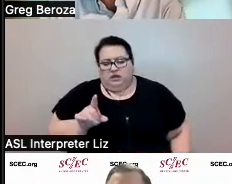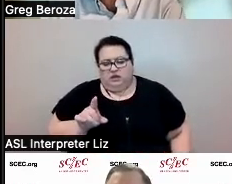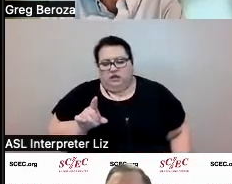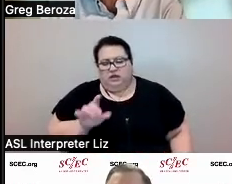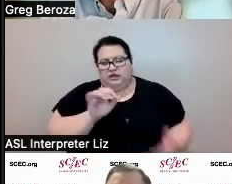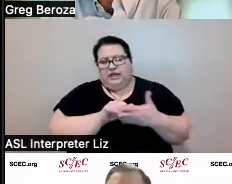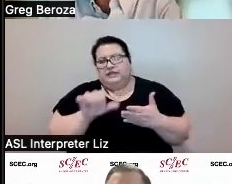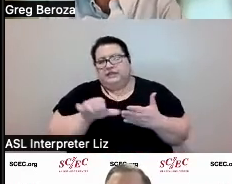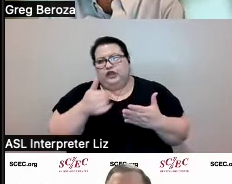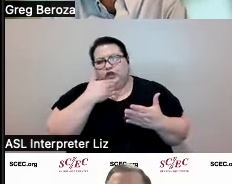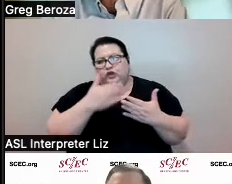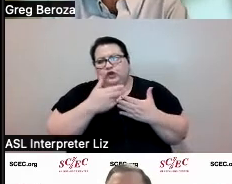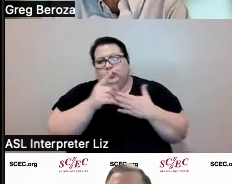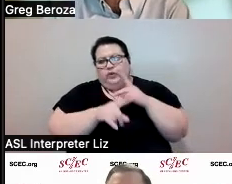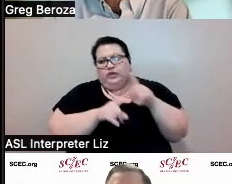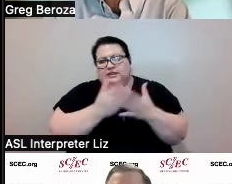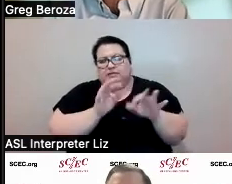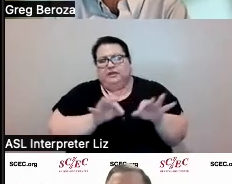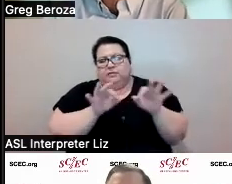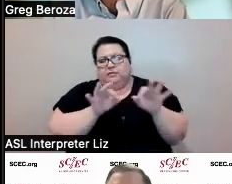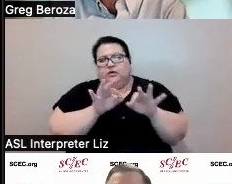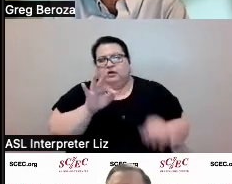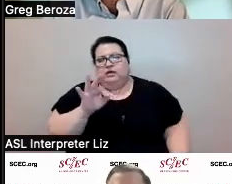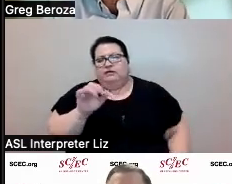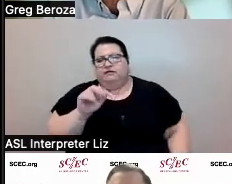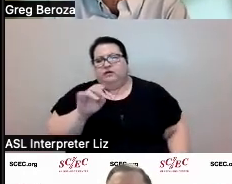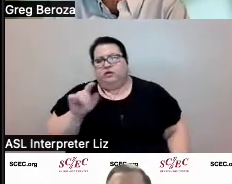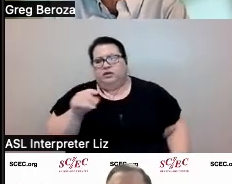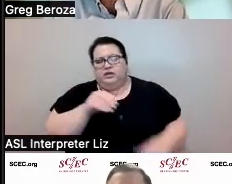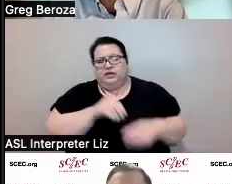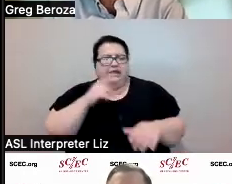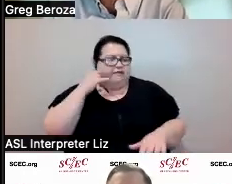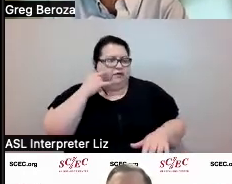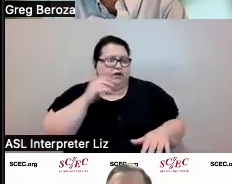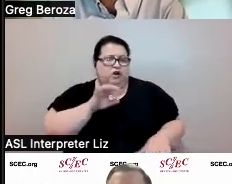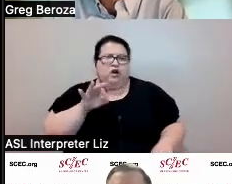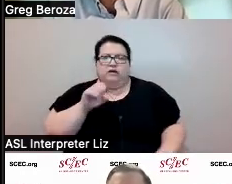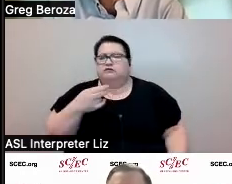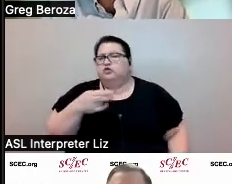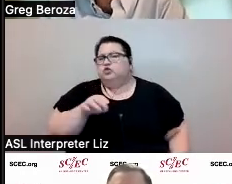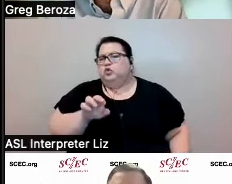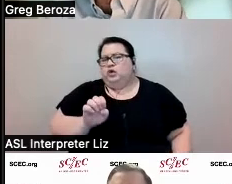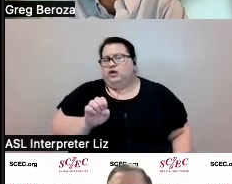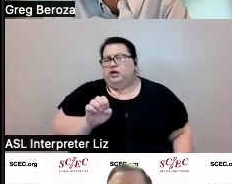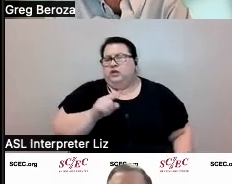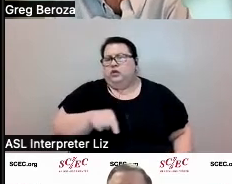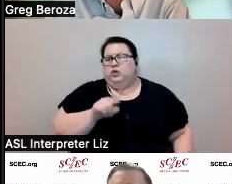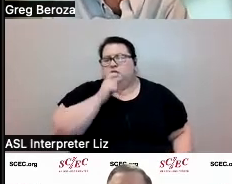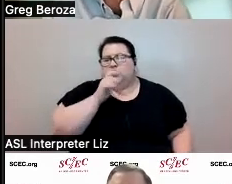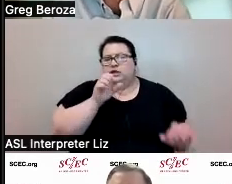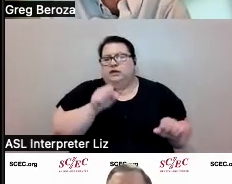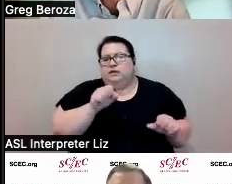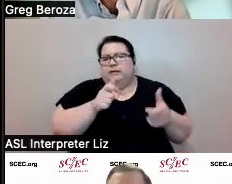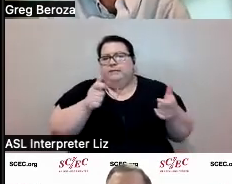that's another good question, because some of the important faults in California are offshore. And these are faults that are capable of